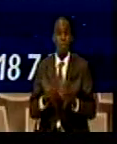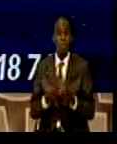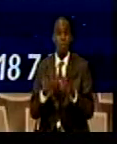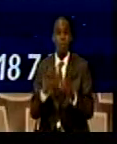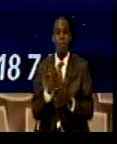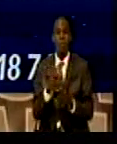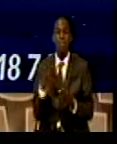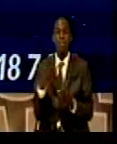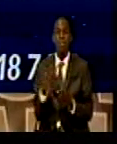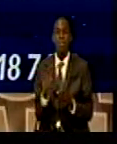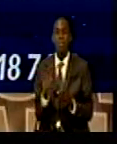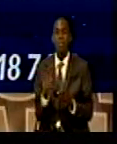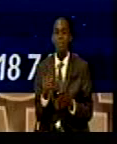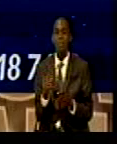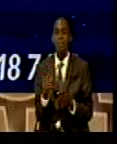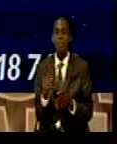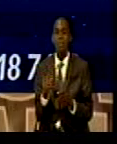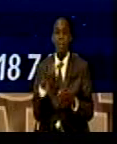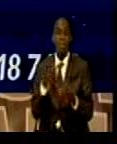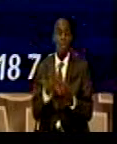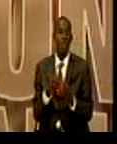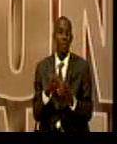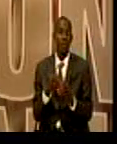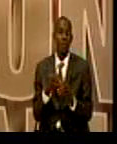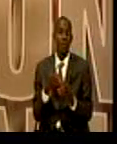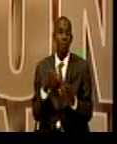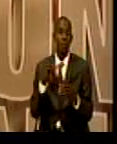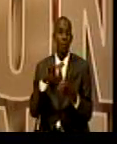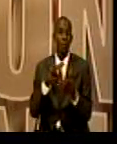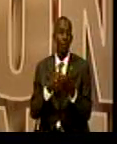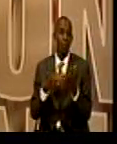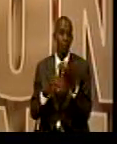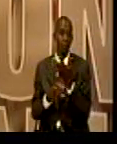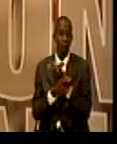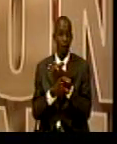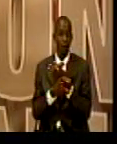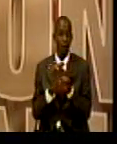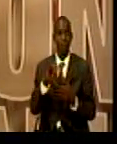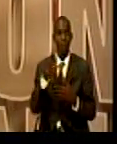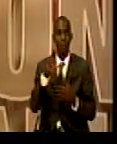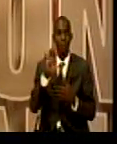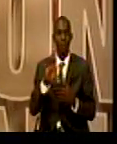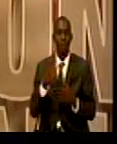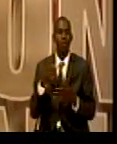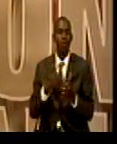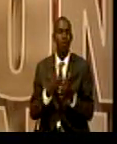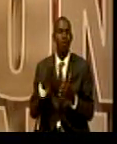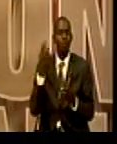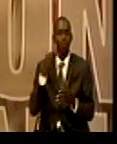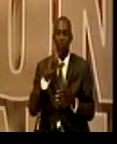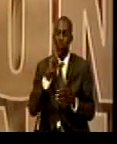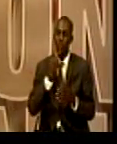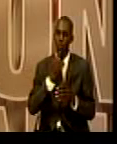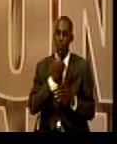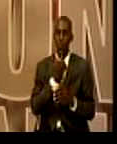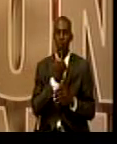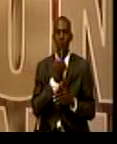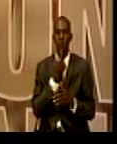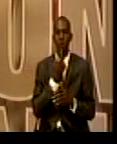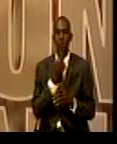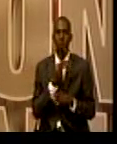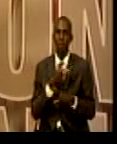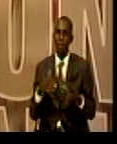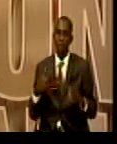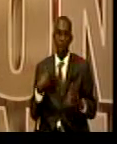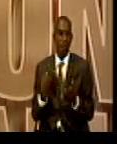during the march, when the thing was so severe for me that I cannot be able to walk, so I don't have money to go to